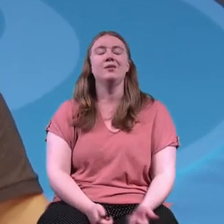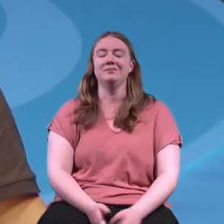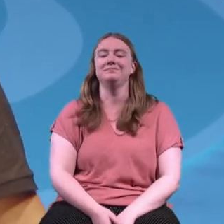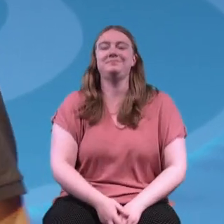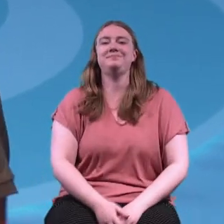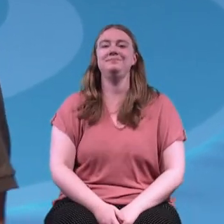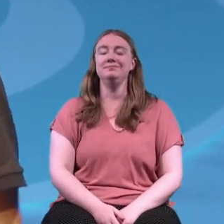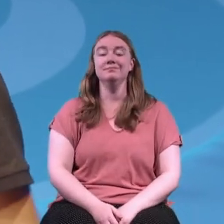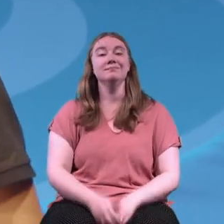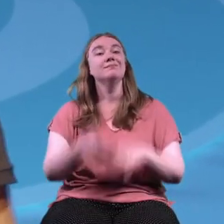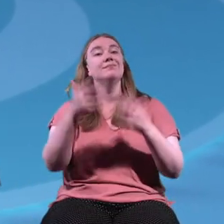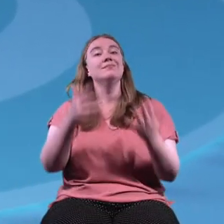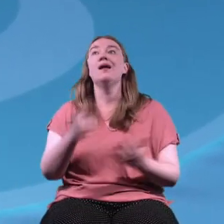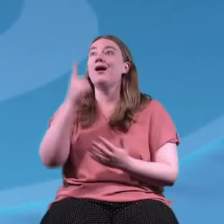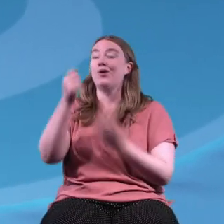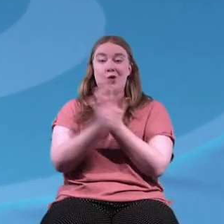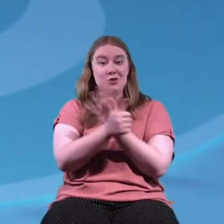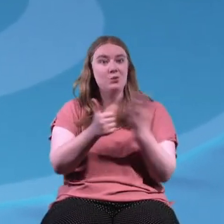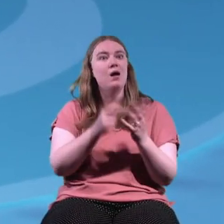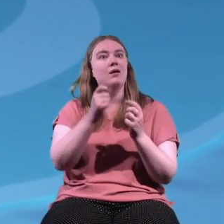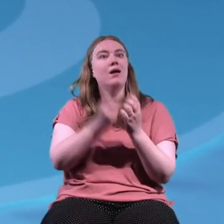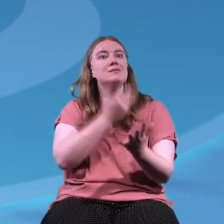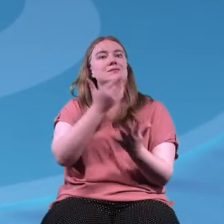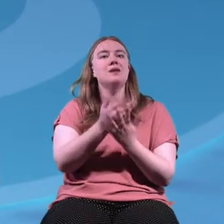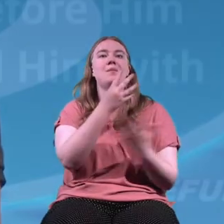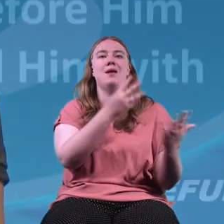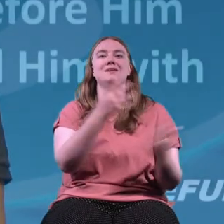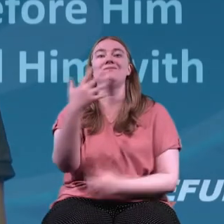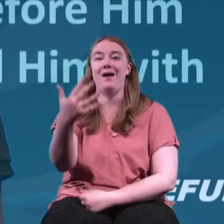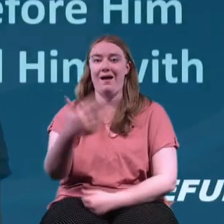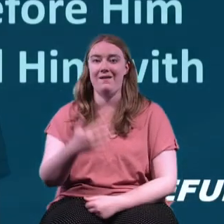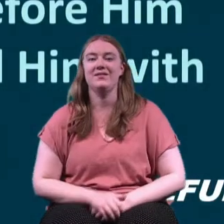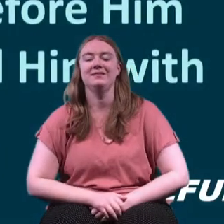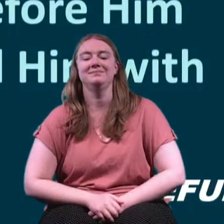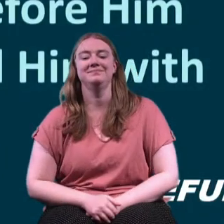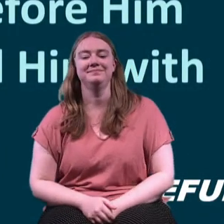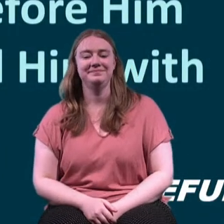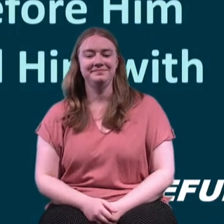Let's hear God's word from Psalm 95.